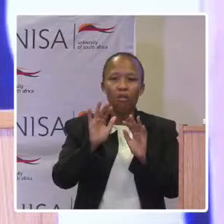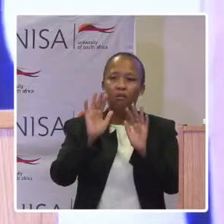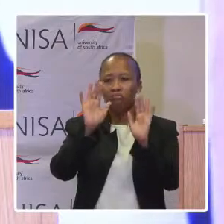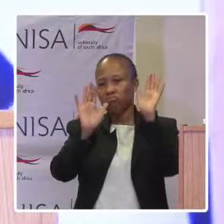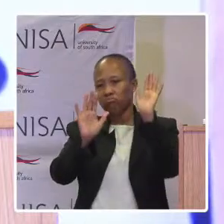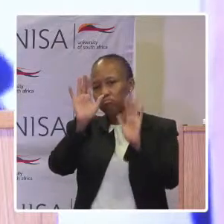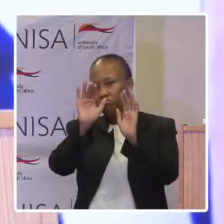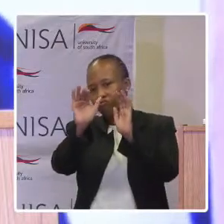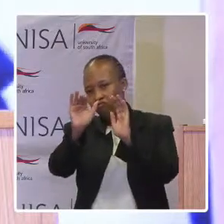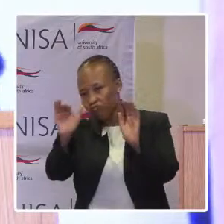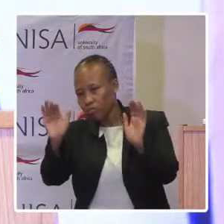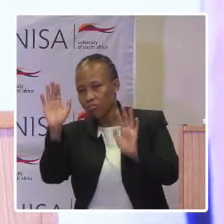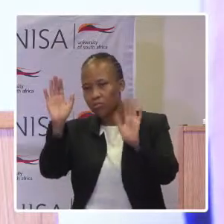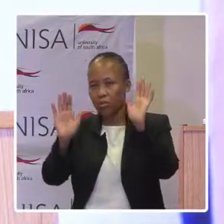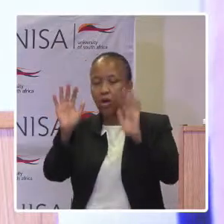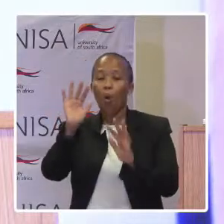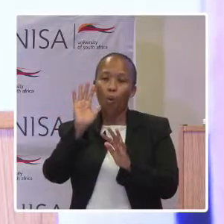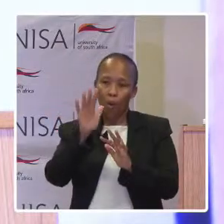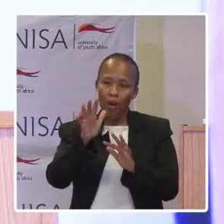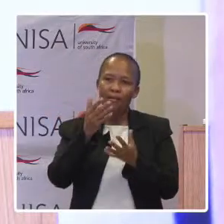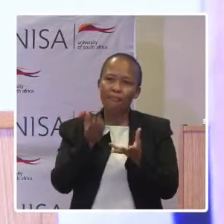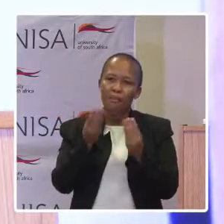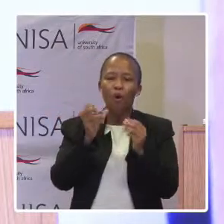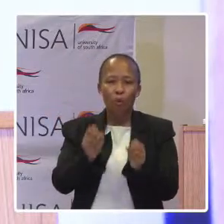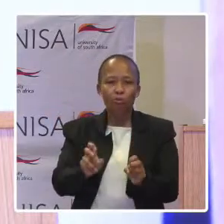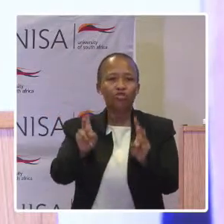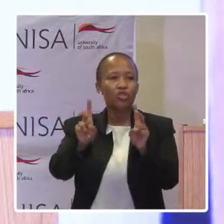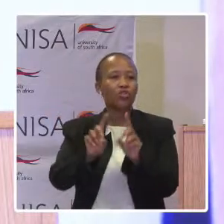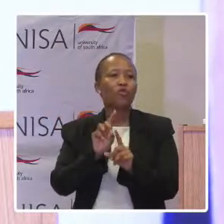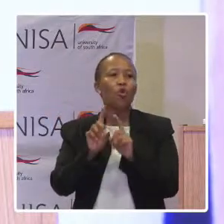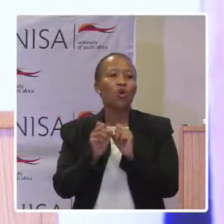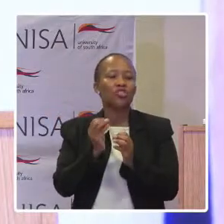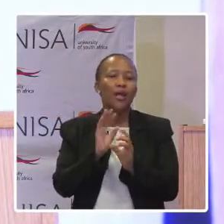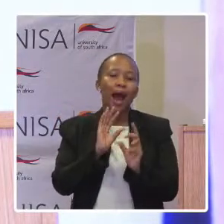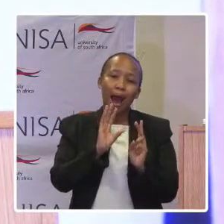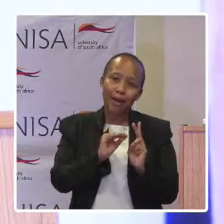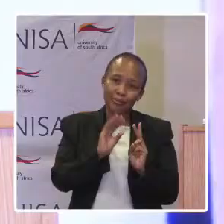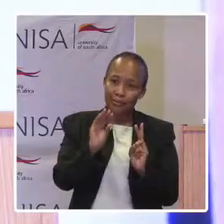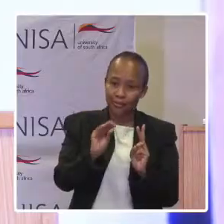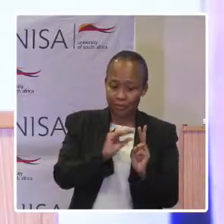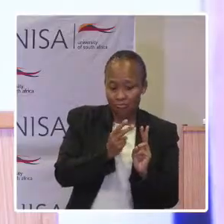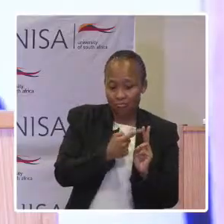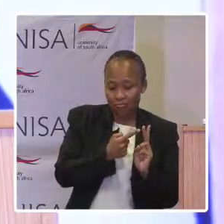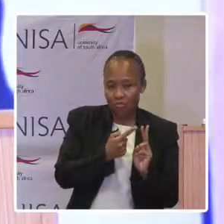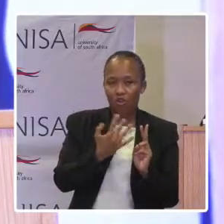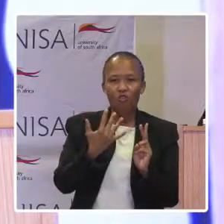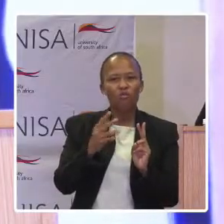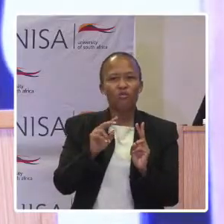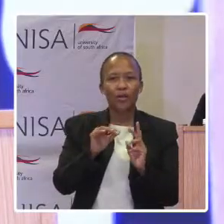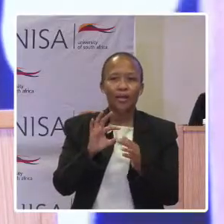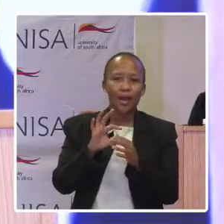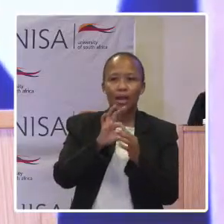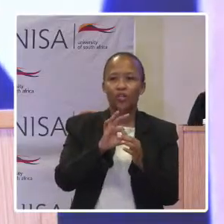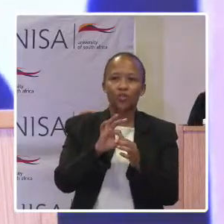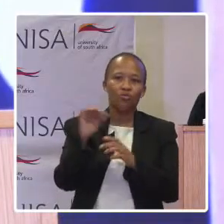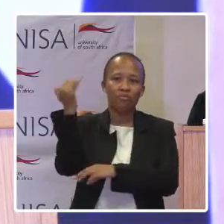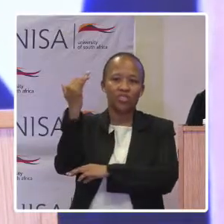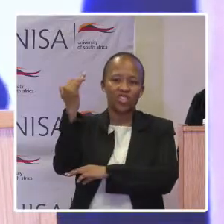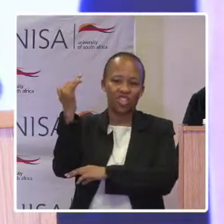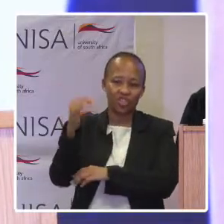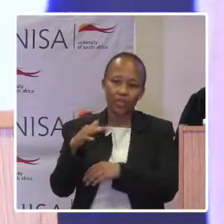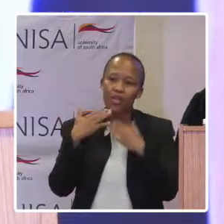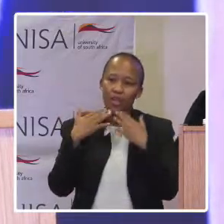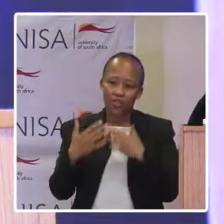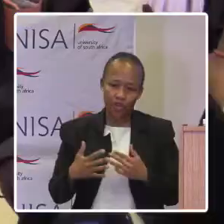to ask your questions and seek clarification or rather comment on his presentation. Thank you. Over to you, to Mr.